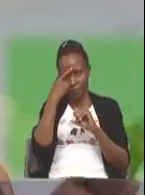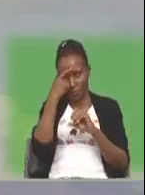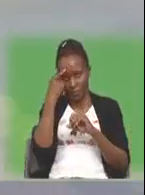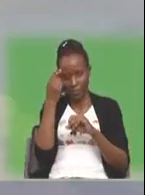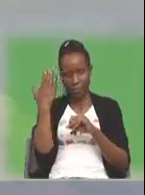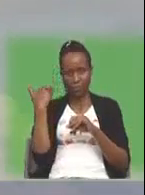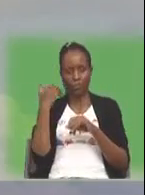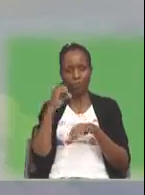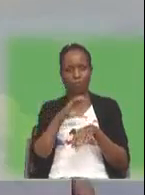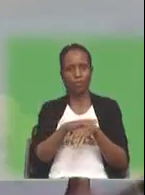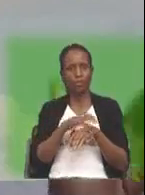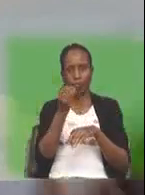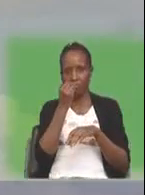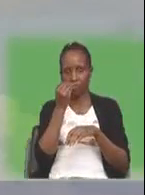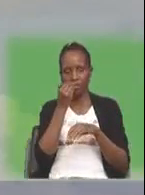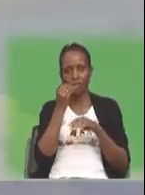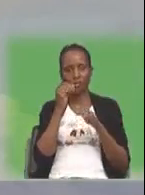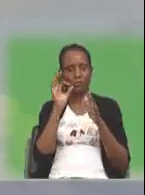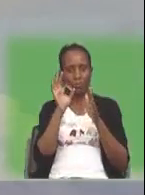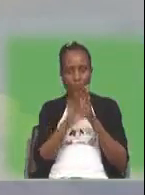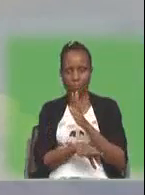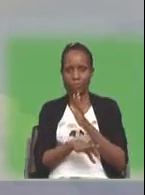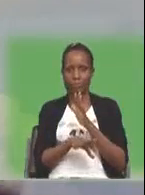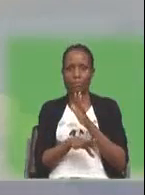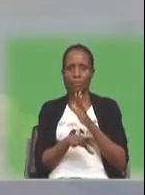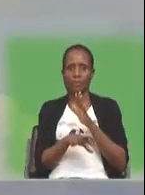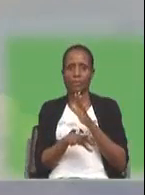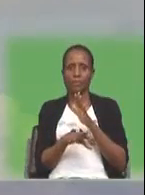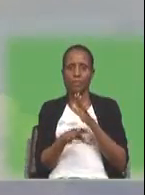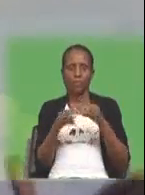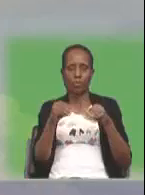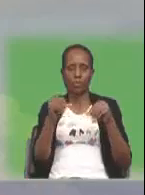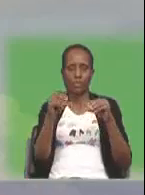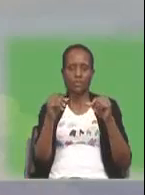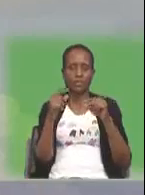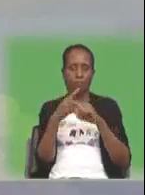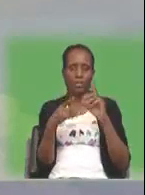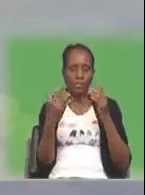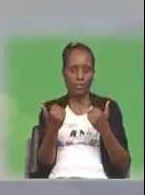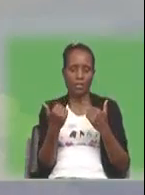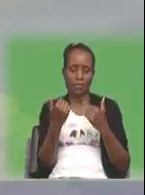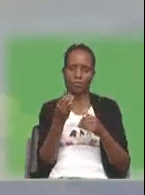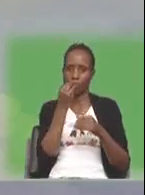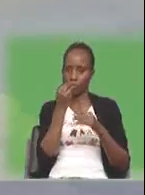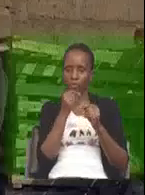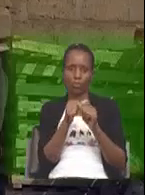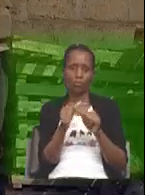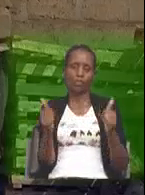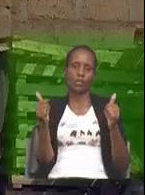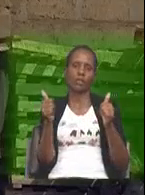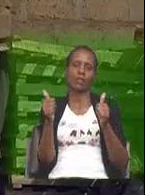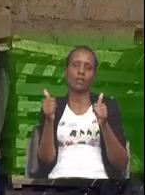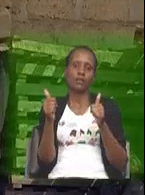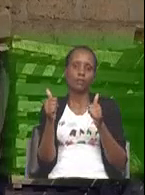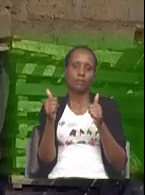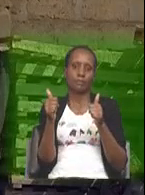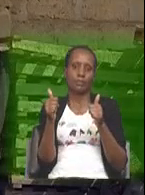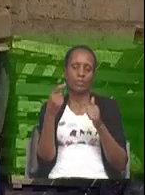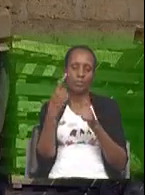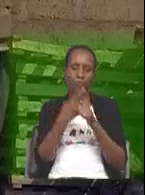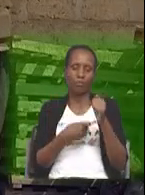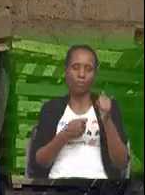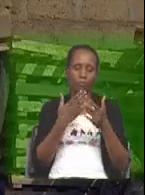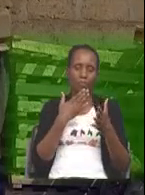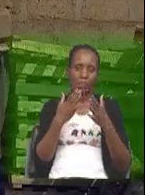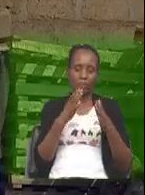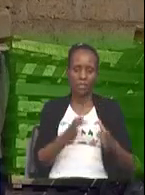tulikuwa tunapata chakula duni sana, lakini saa hii ile chakula tumepata ni mingi sana. That is